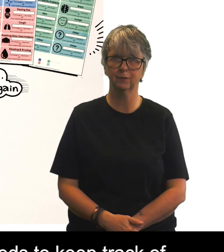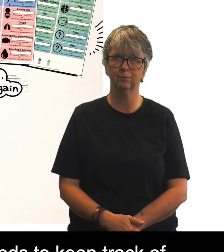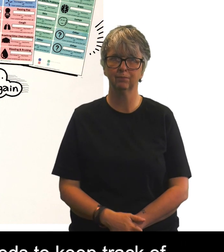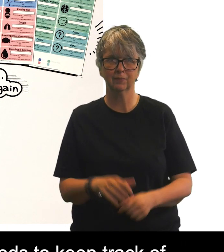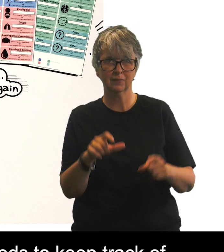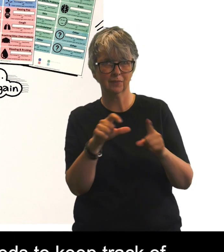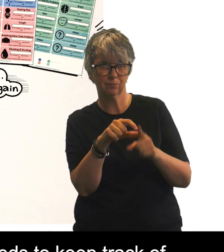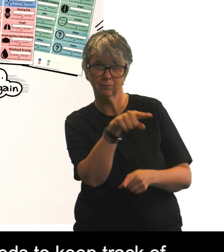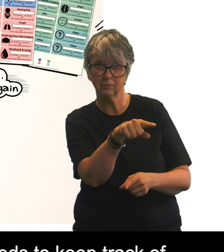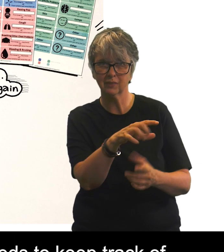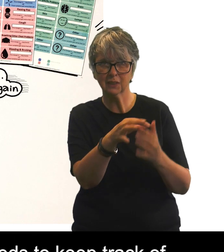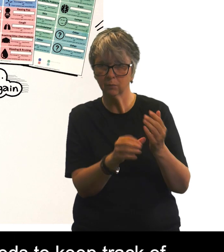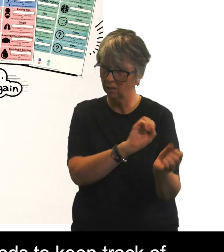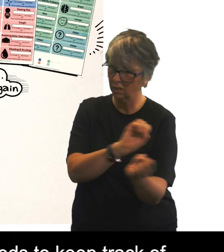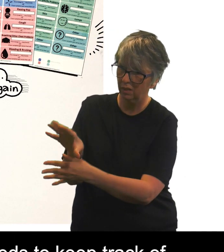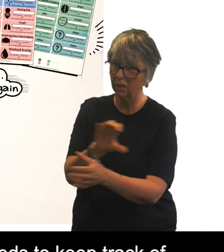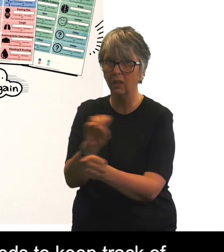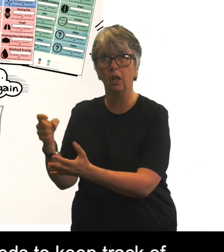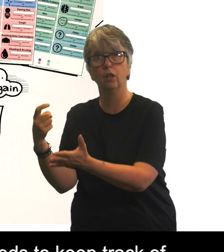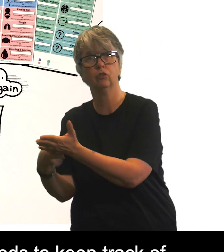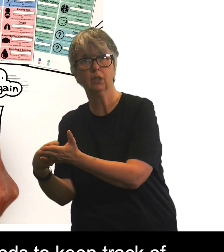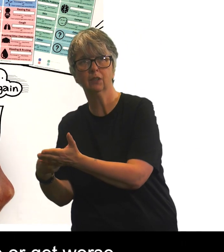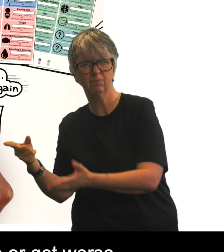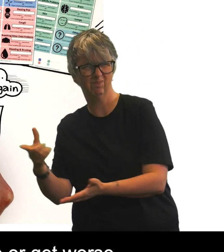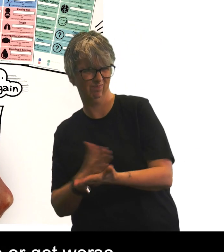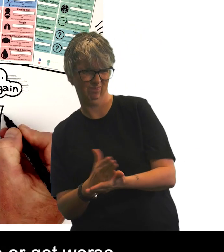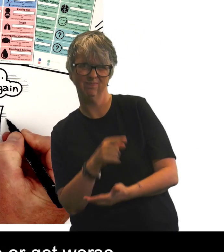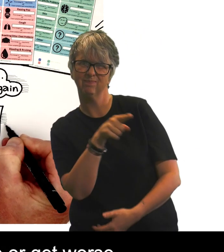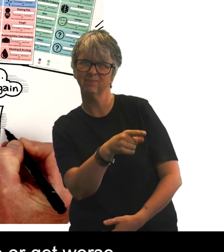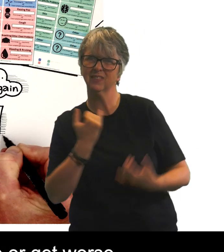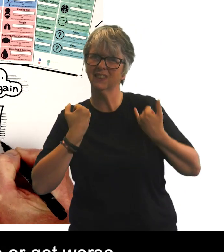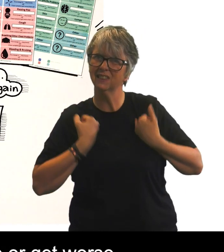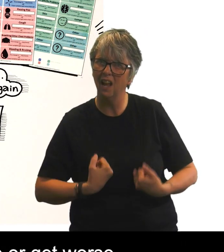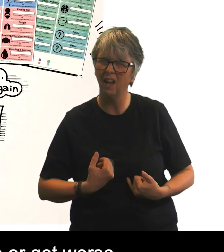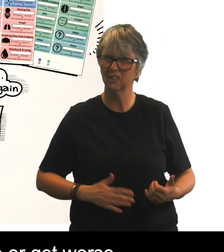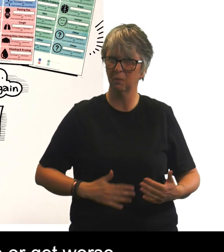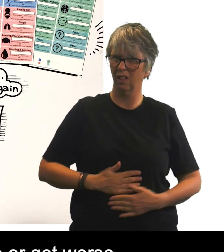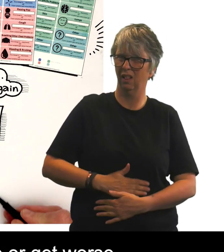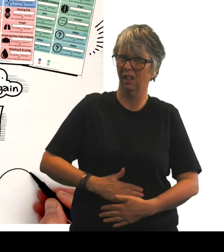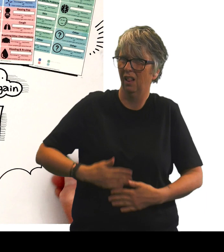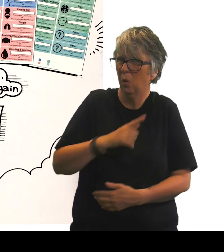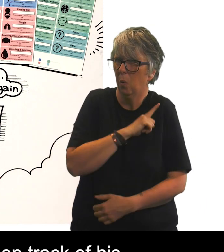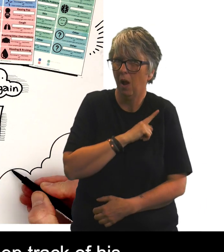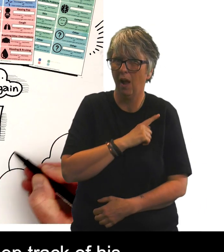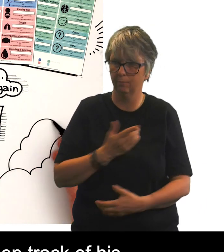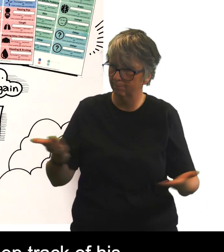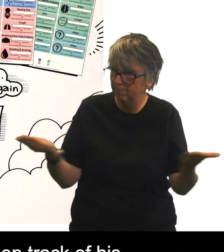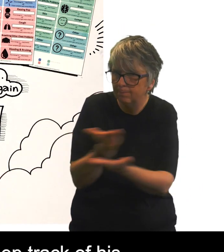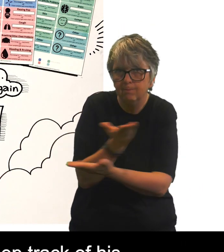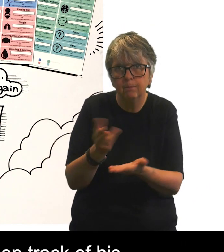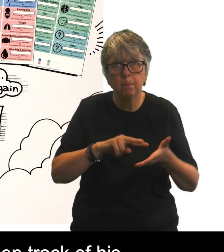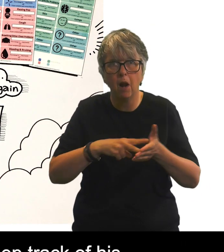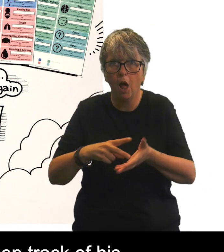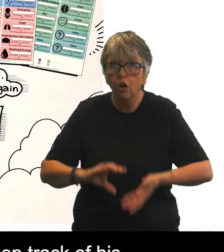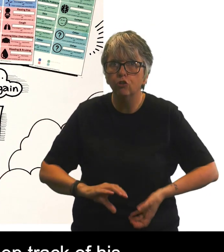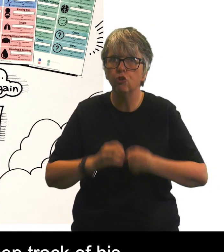of the symptoms and when he should contact his GP again if his symptoms continue or get worse. In Dave's case,